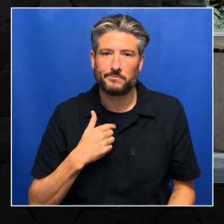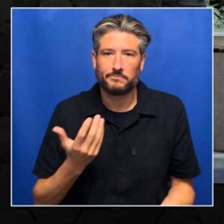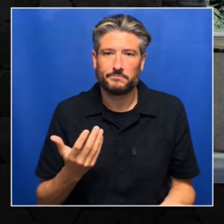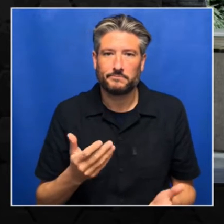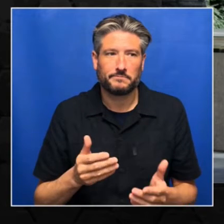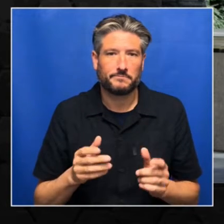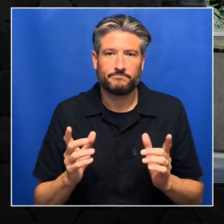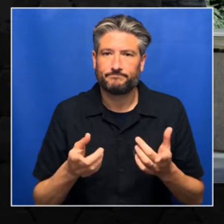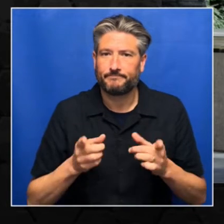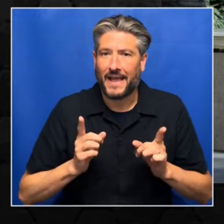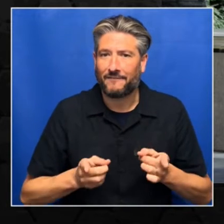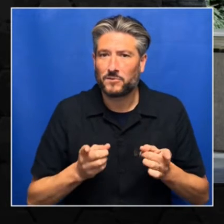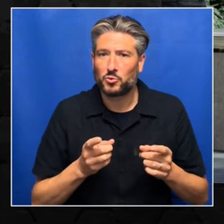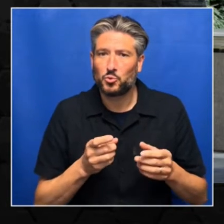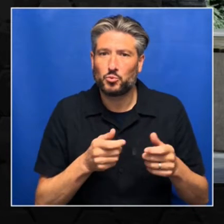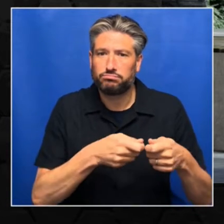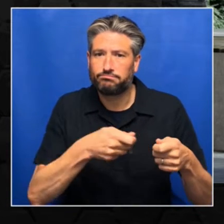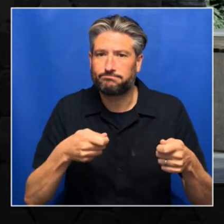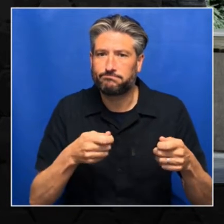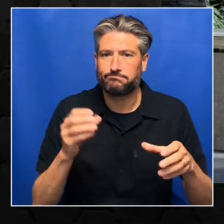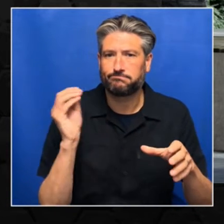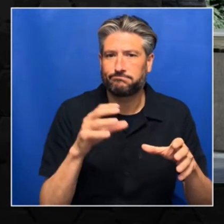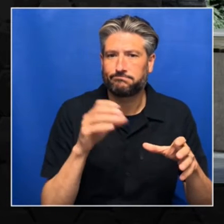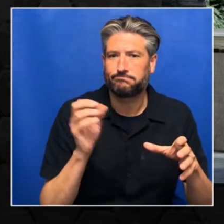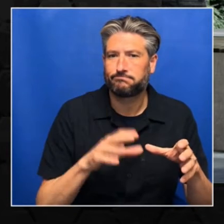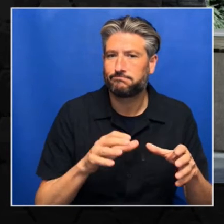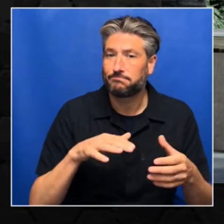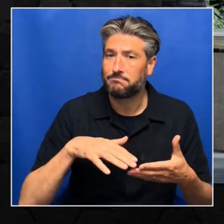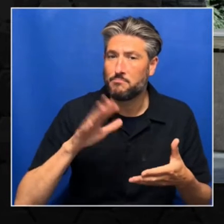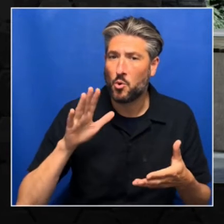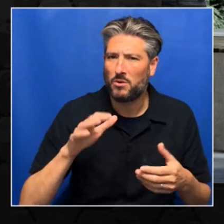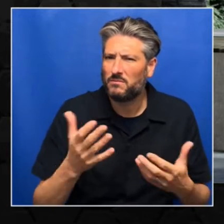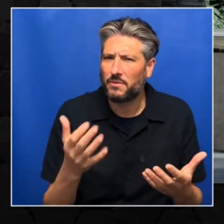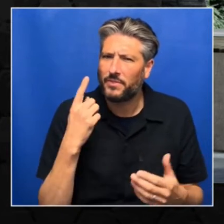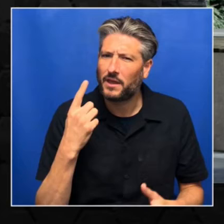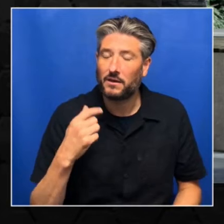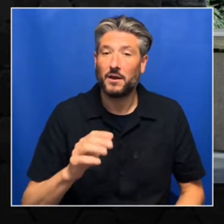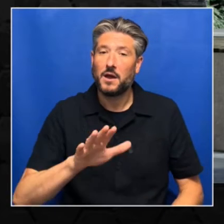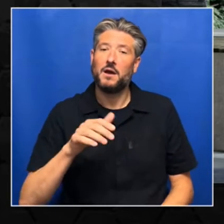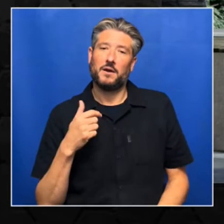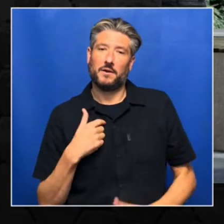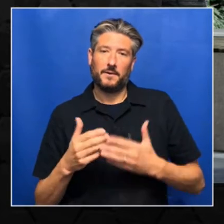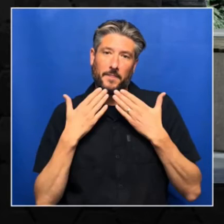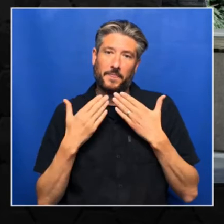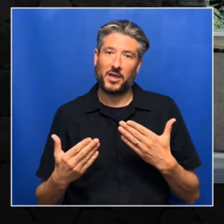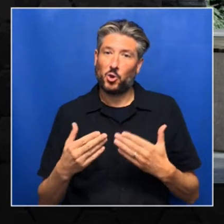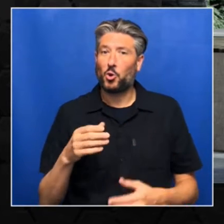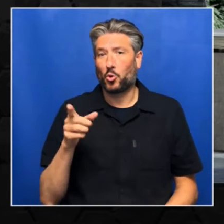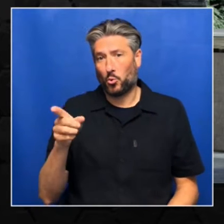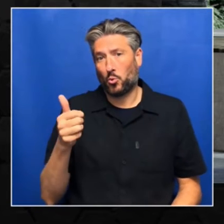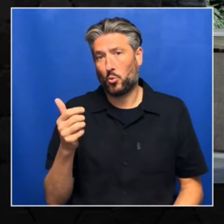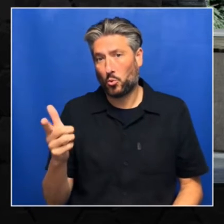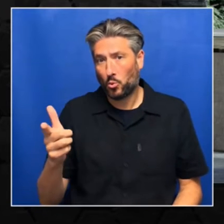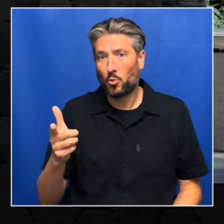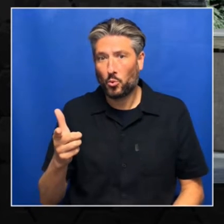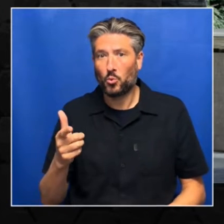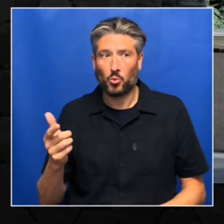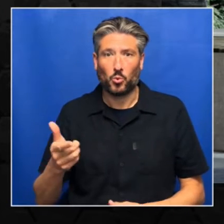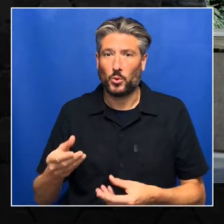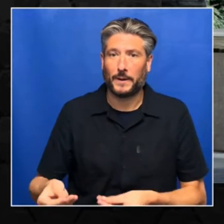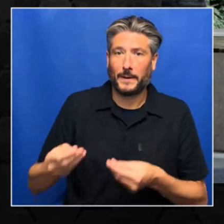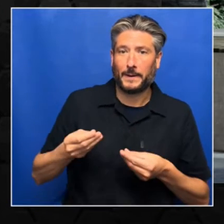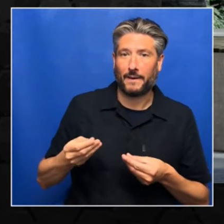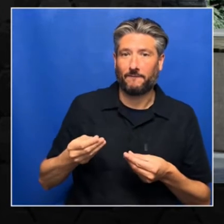So I'd like to say thanks, Dimitri, for giving us access to the course before it was released so that we could give some positive feedback.